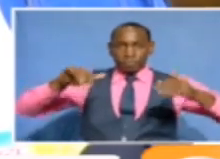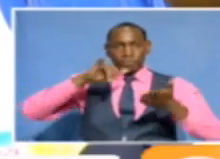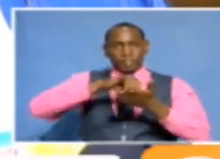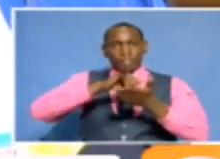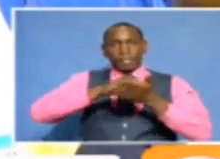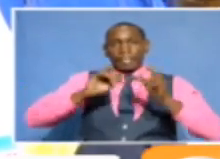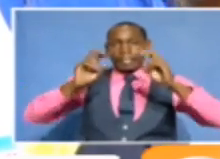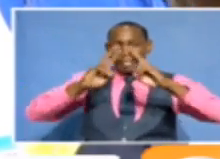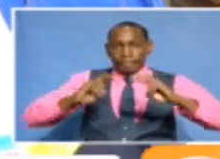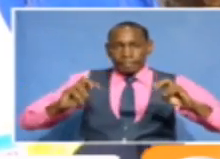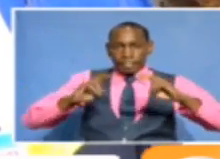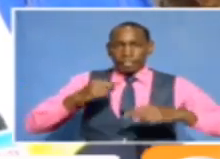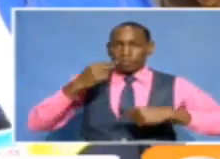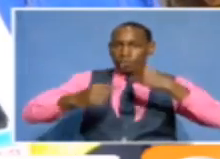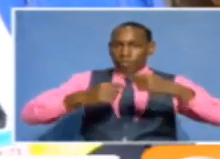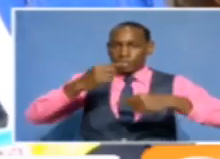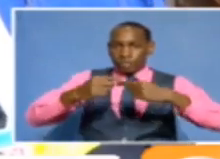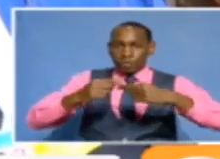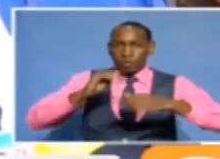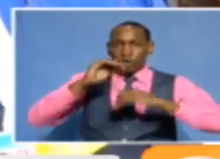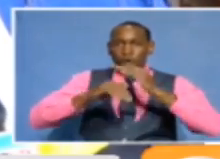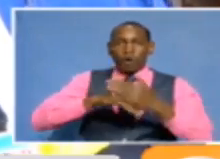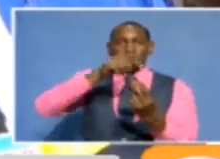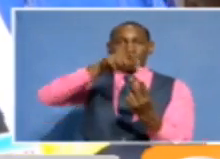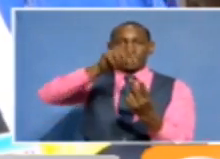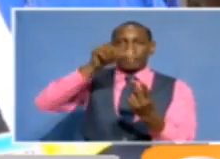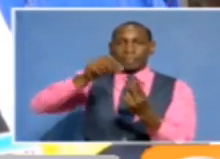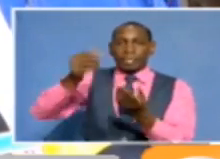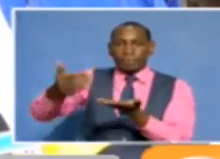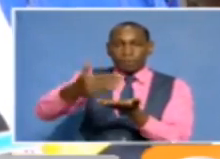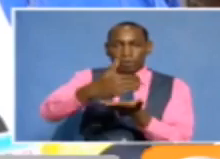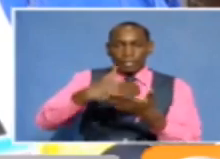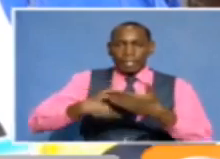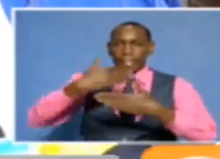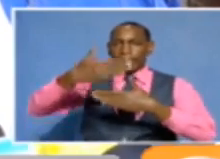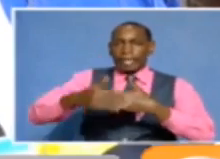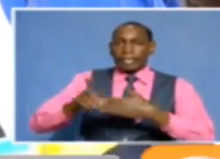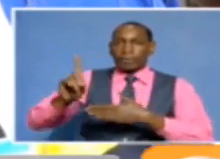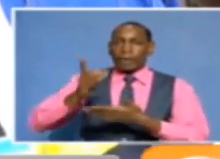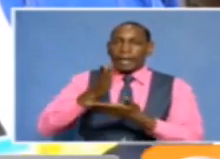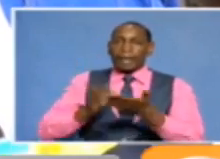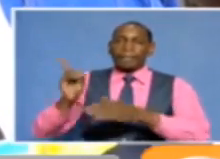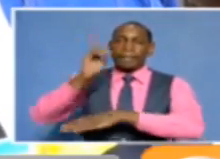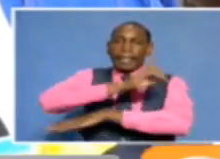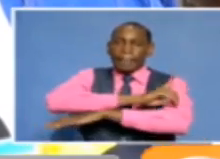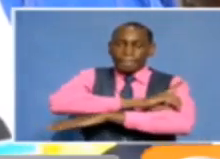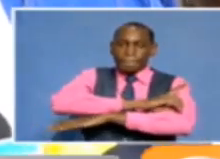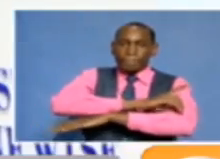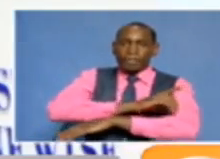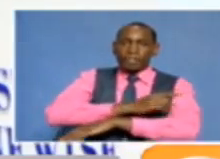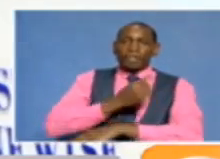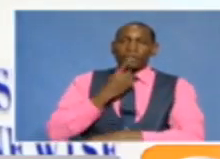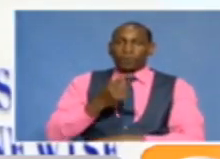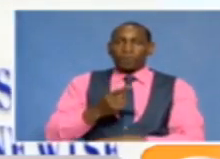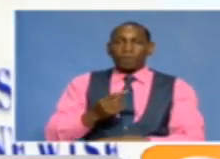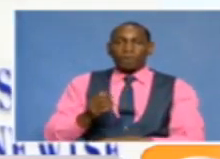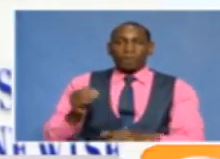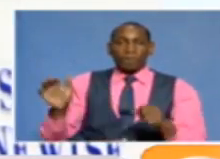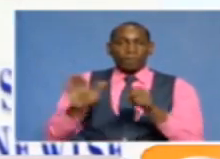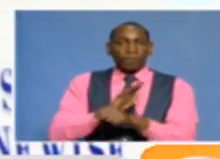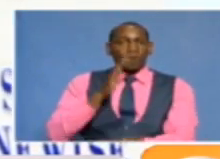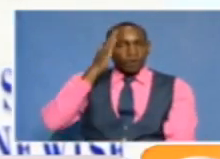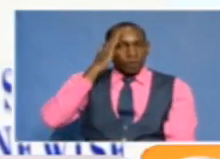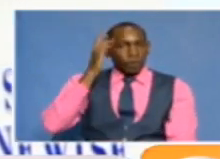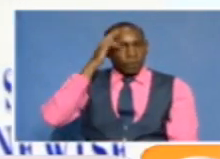the investigation will go on, all the samples will be collected in the next 1.5 days, so we can fully establish the cause of the